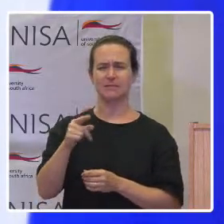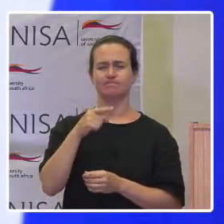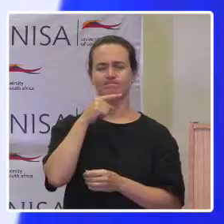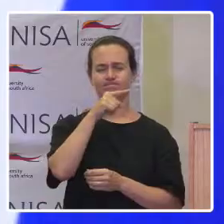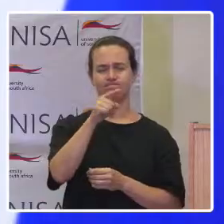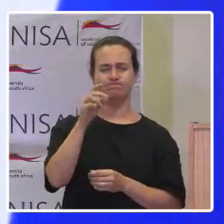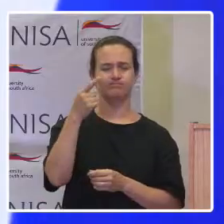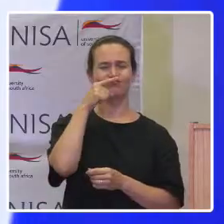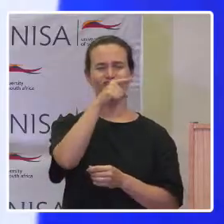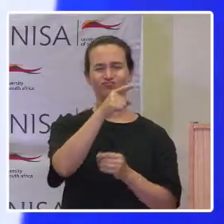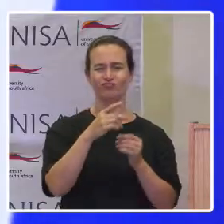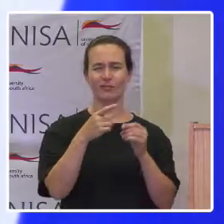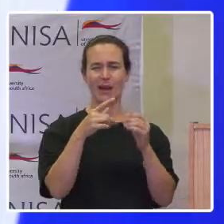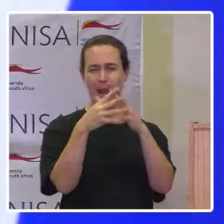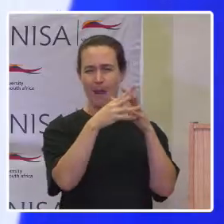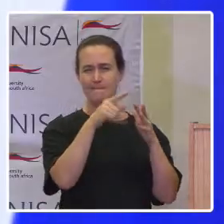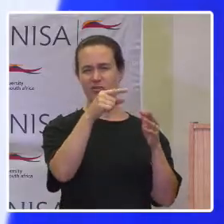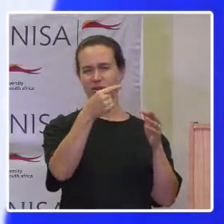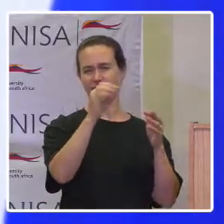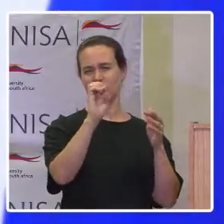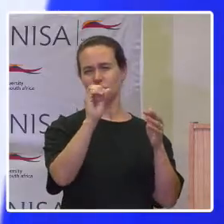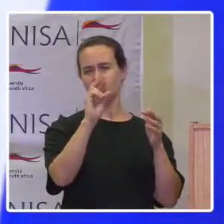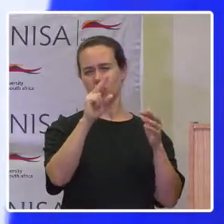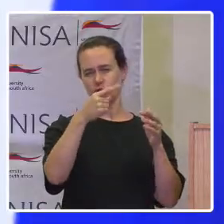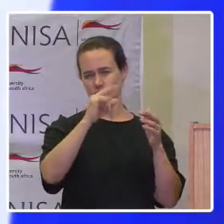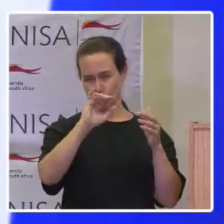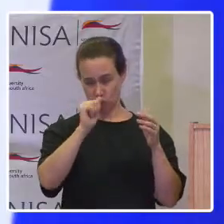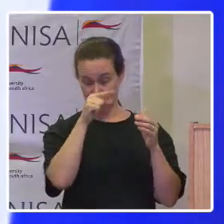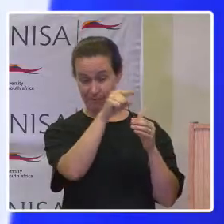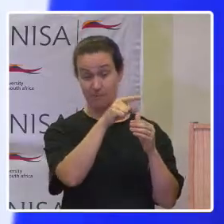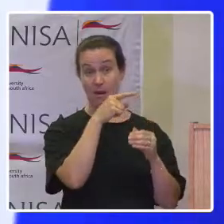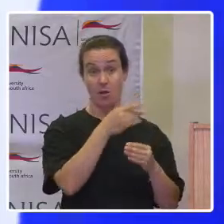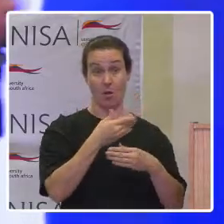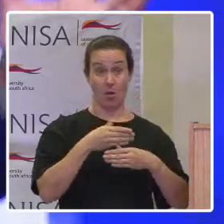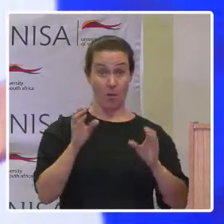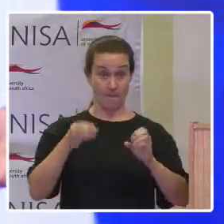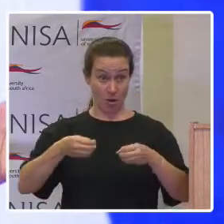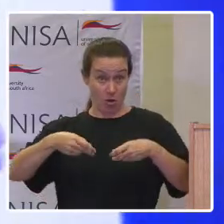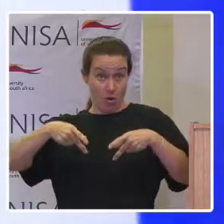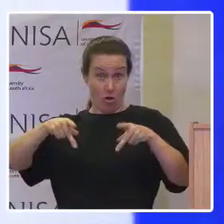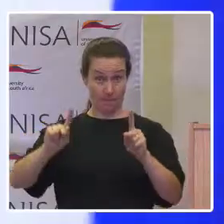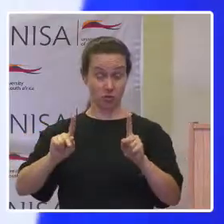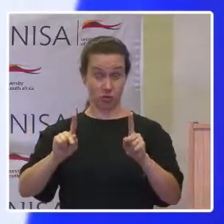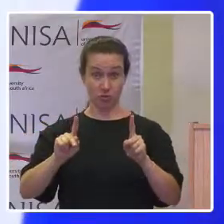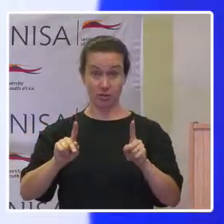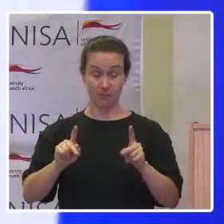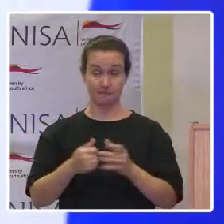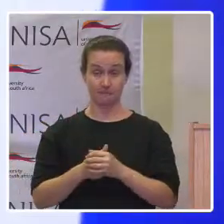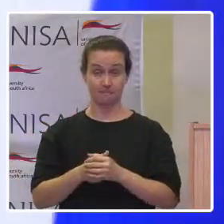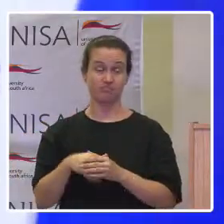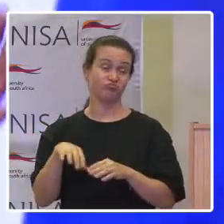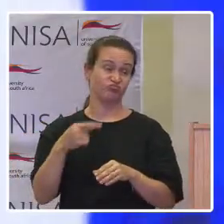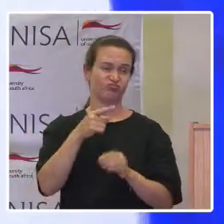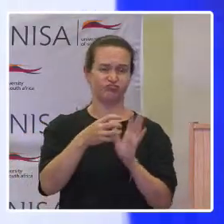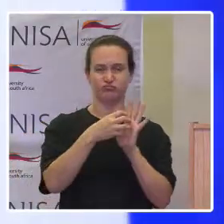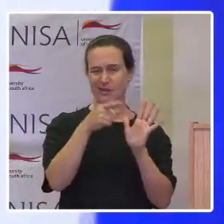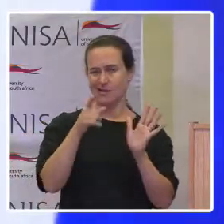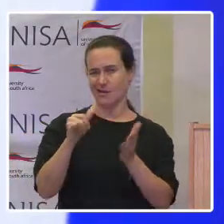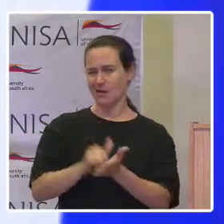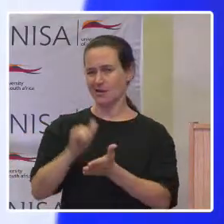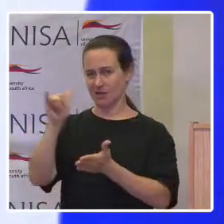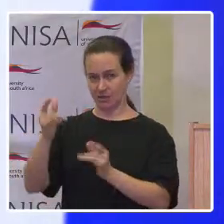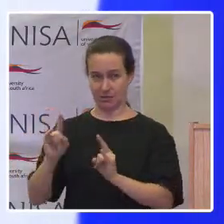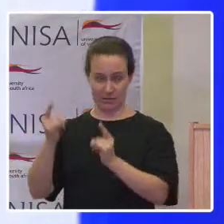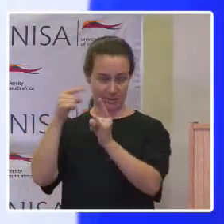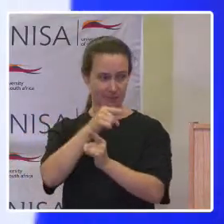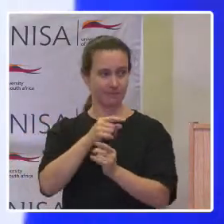Atlanta. What they did was they opened up opportunities in these spaces, like in this case, the Aerotropolis,